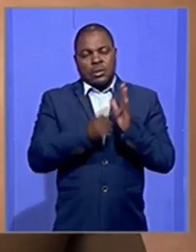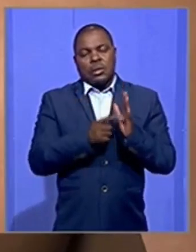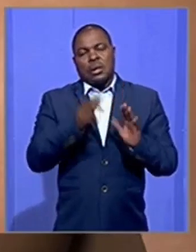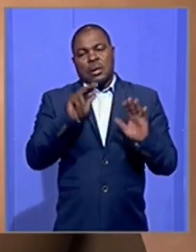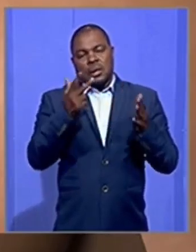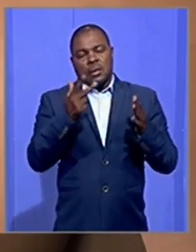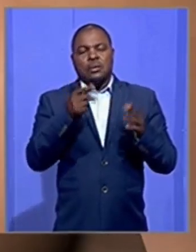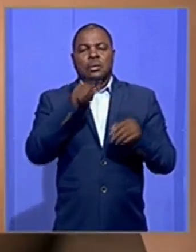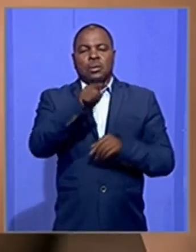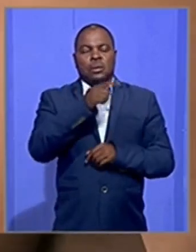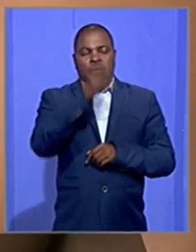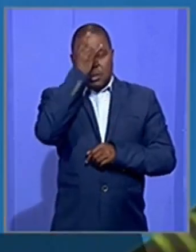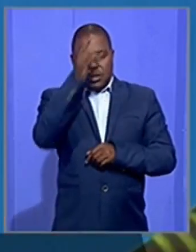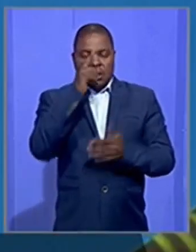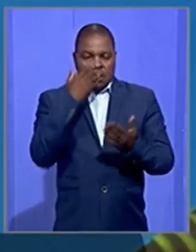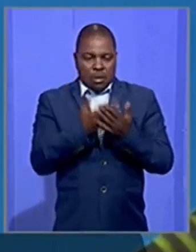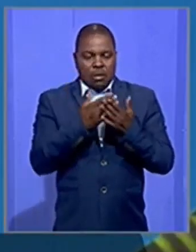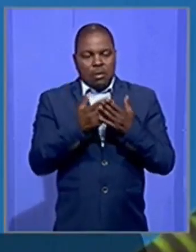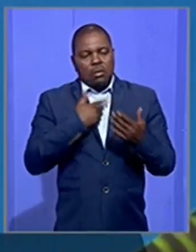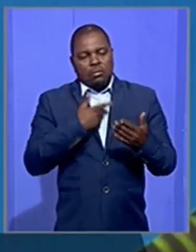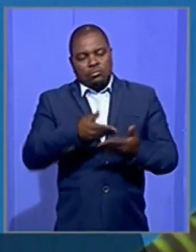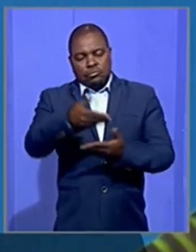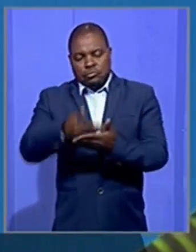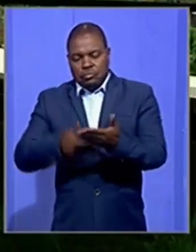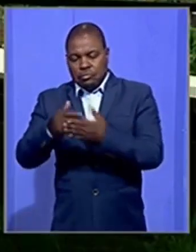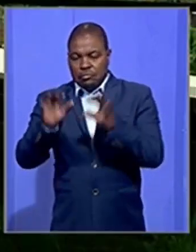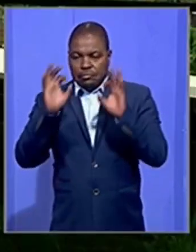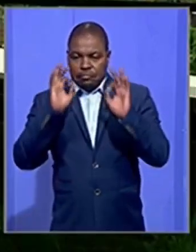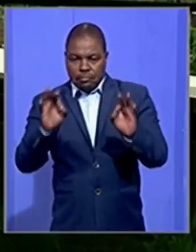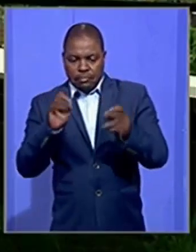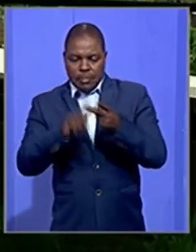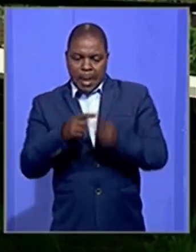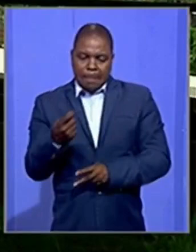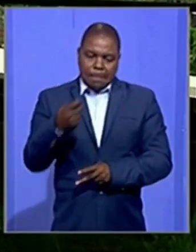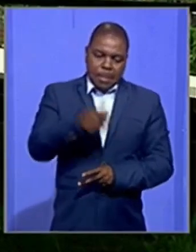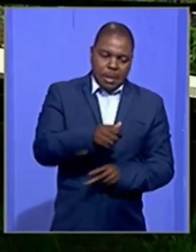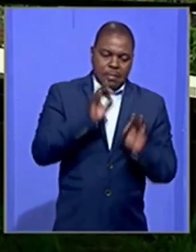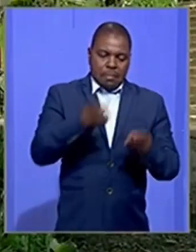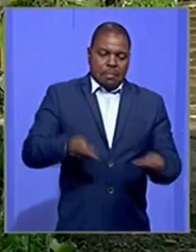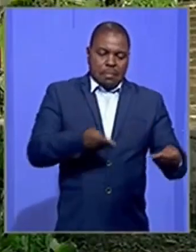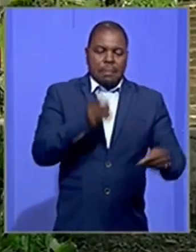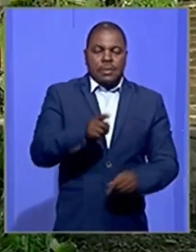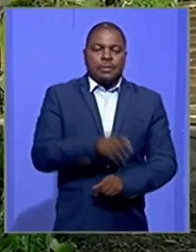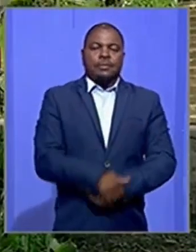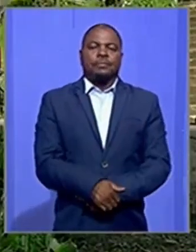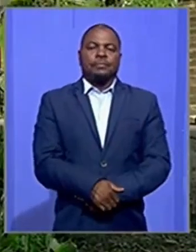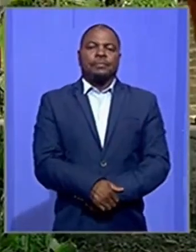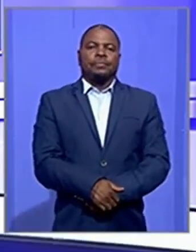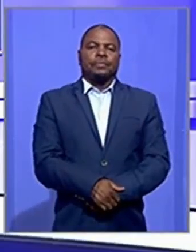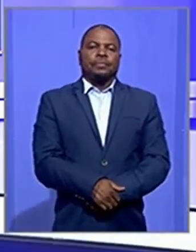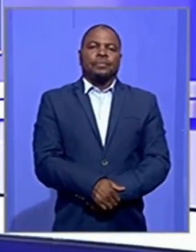botlhano maitsiboa go tlhagisa ditlankana tse di maleba le tuelo e tlhokegang.